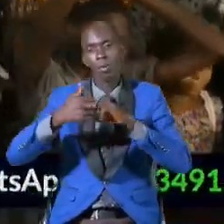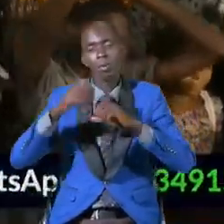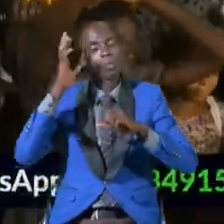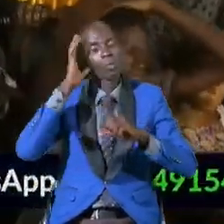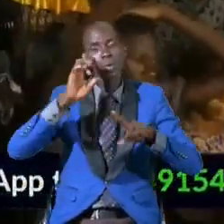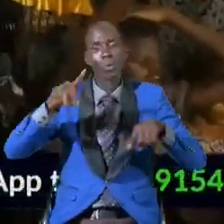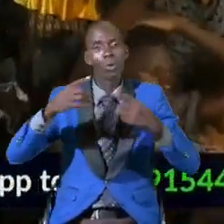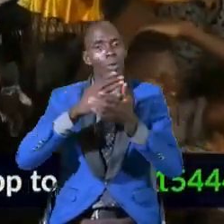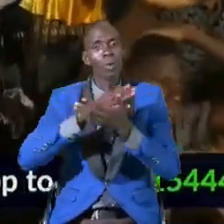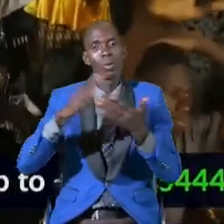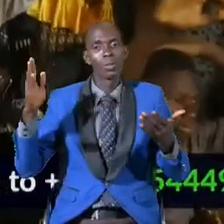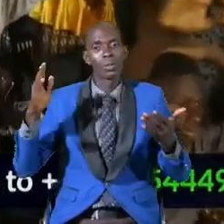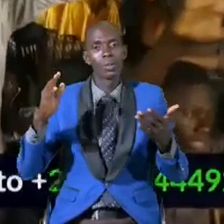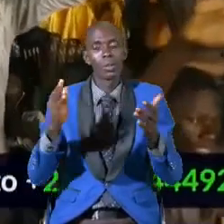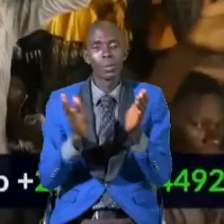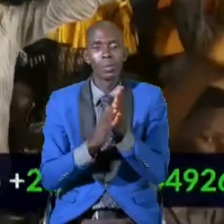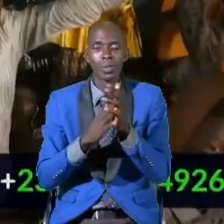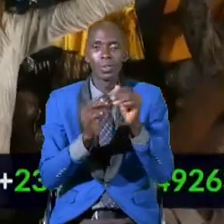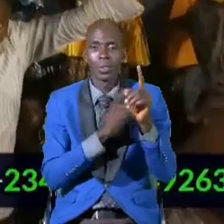Amen. Praise the Lord.